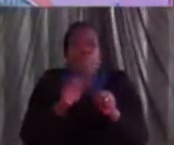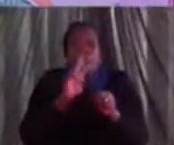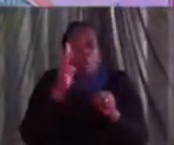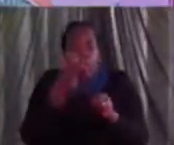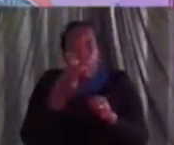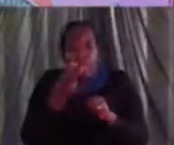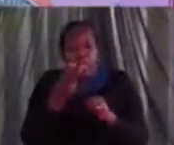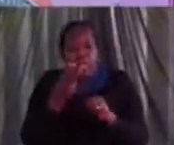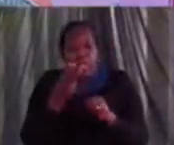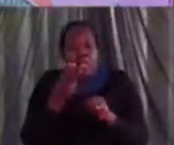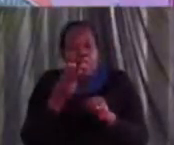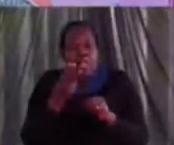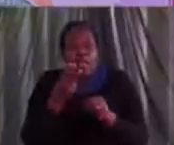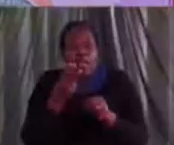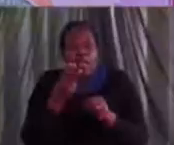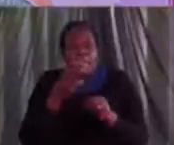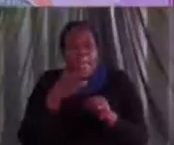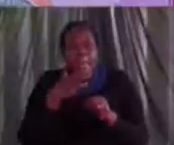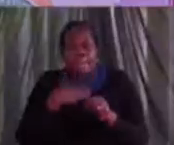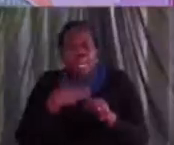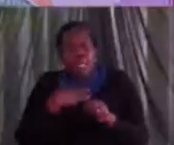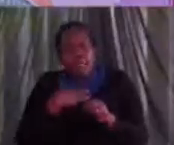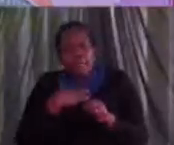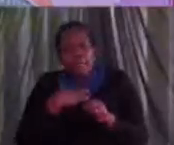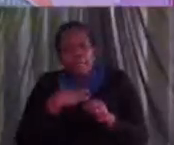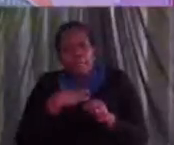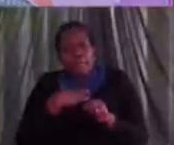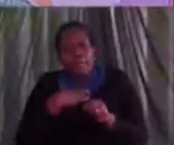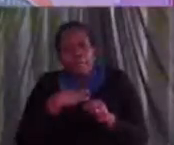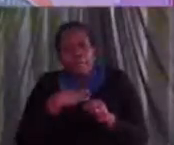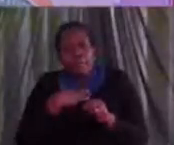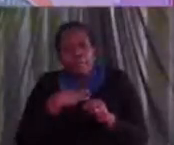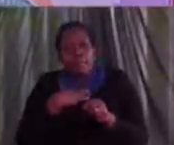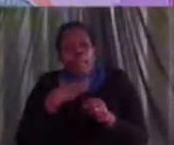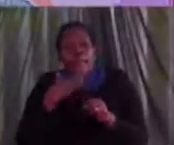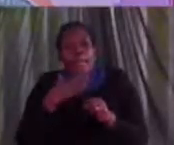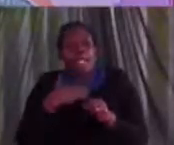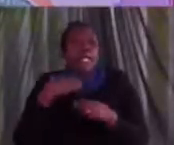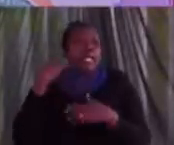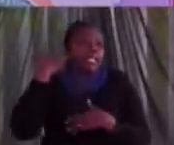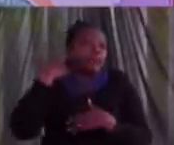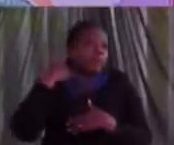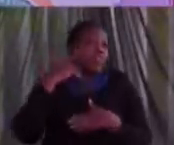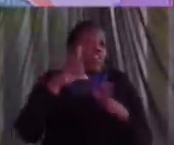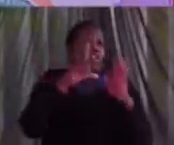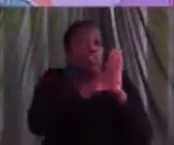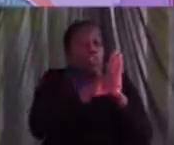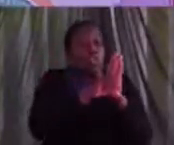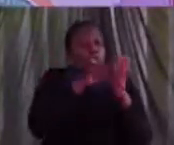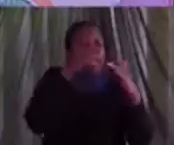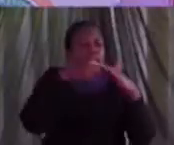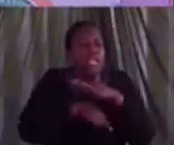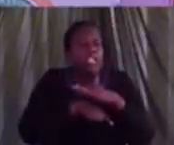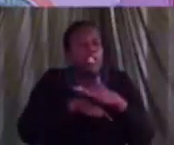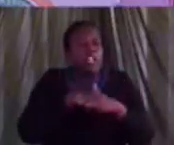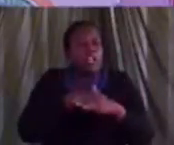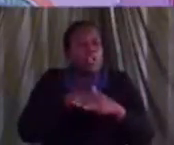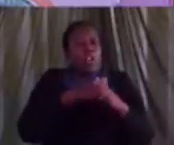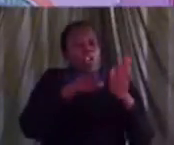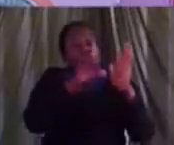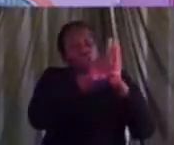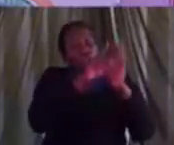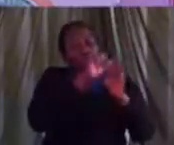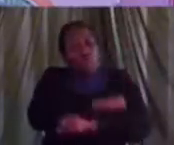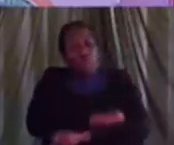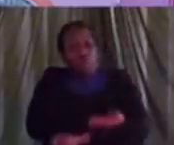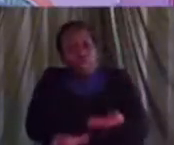that I taught my criminal law in law school, 1981,